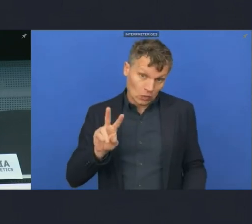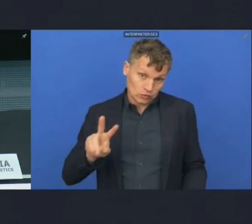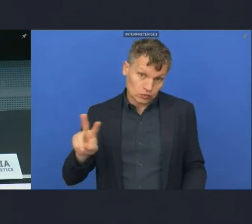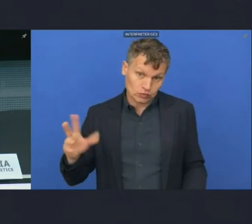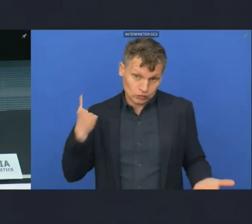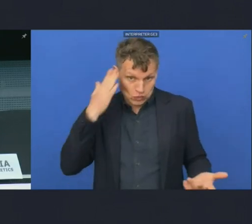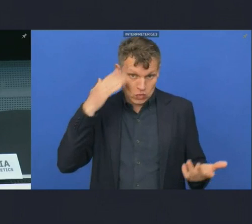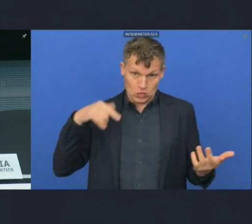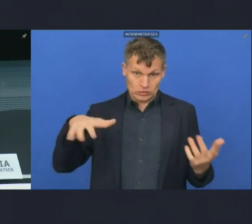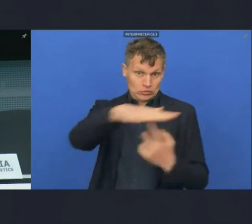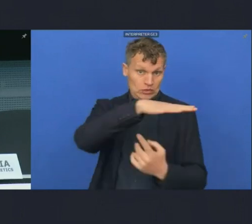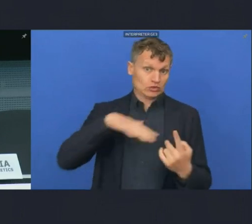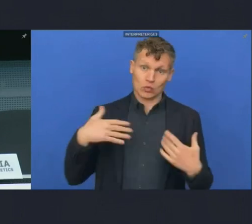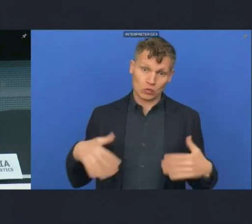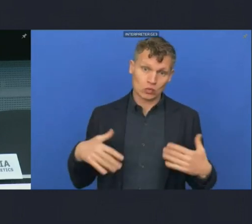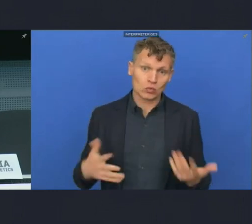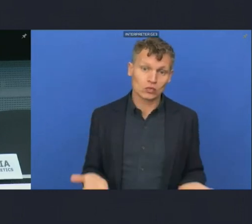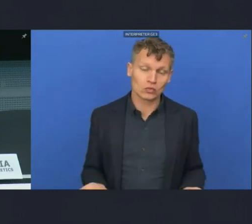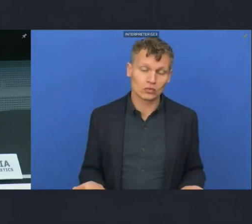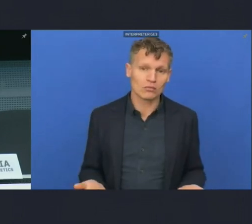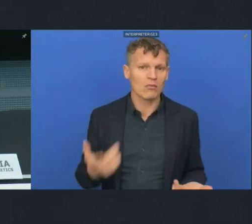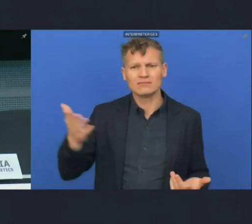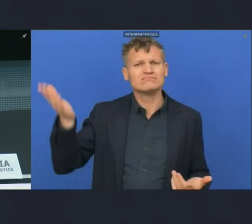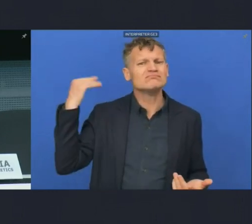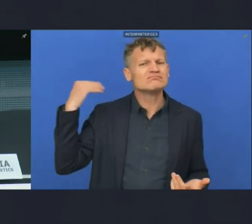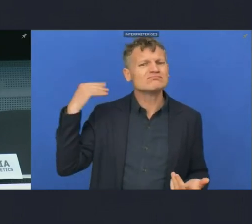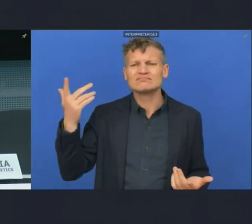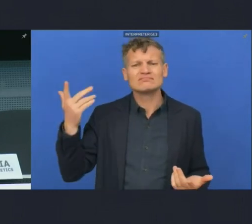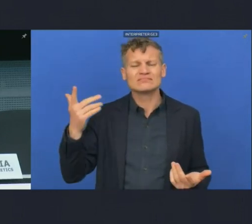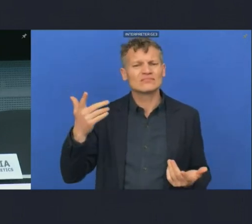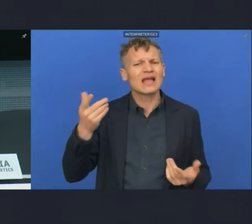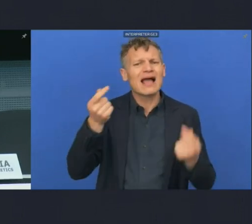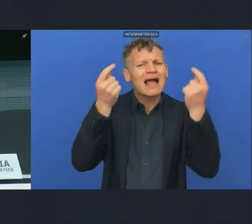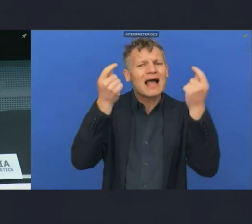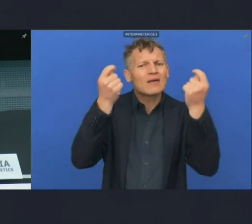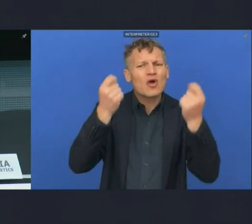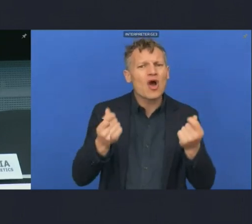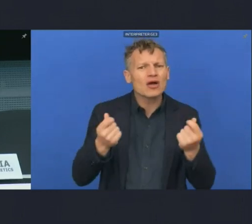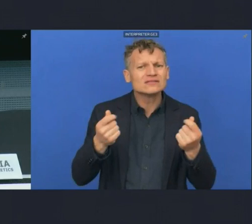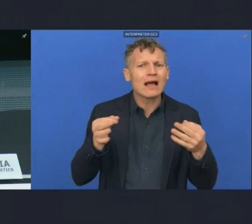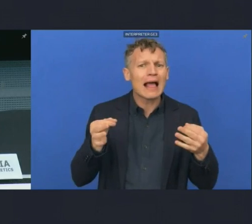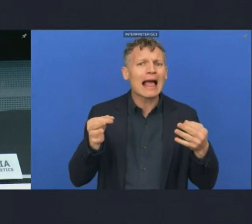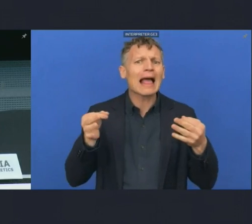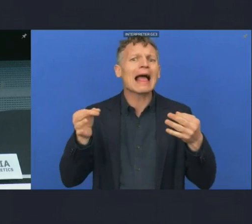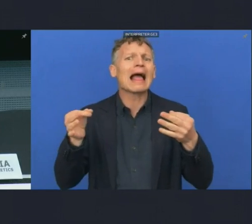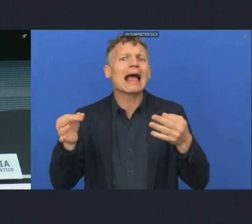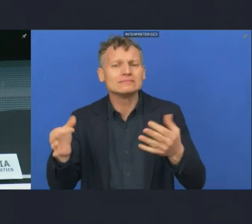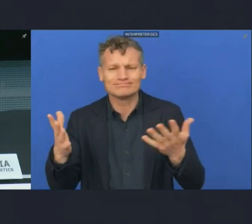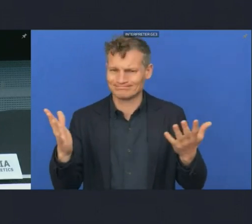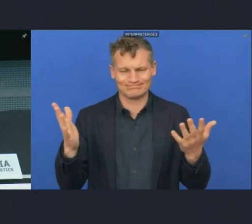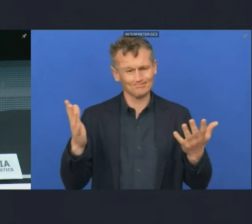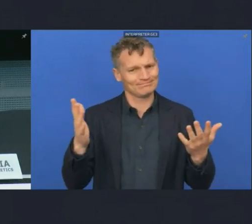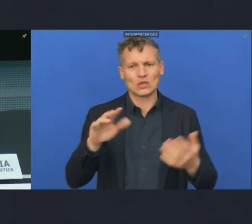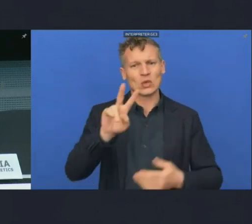and economically, it was totally impossible to do it. So we decided to cancel the event on the 23rd of